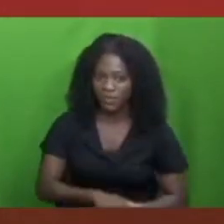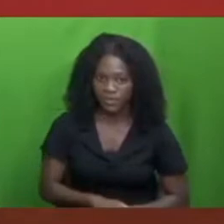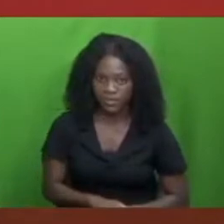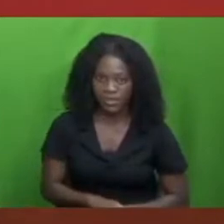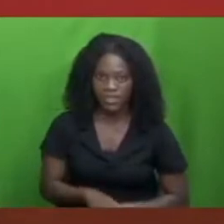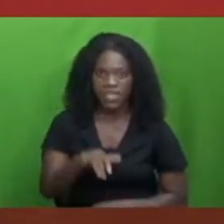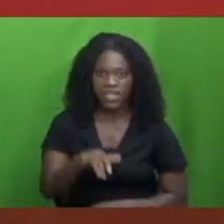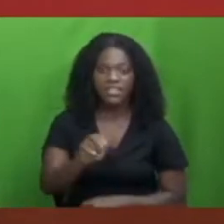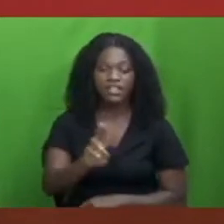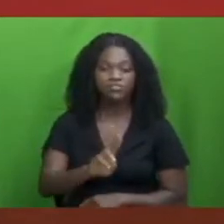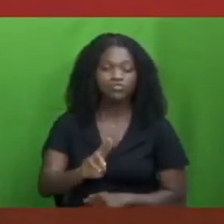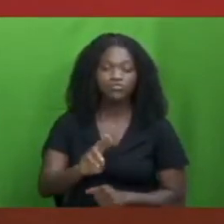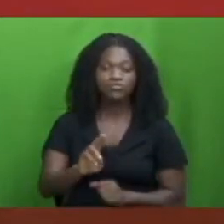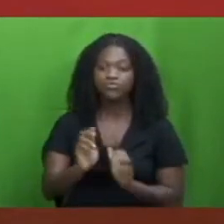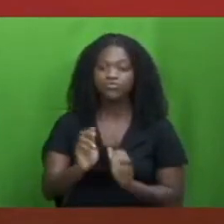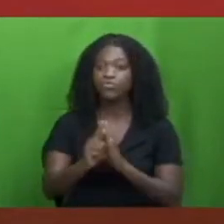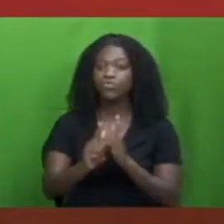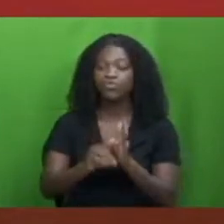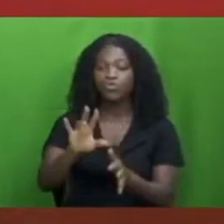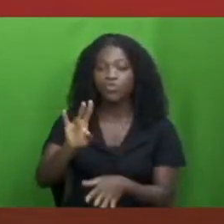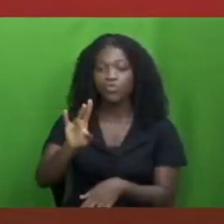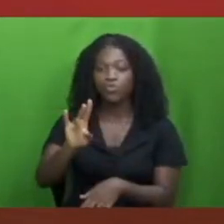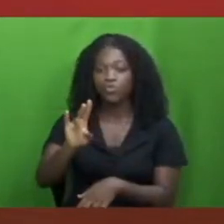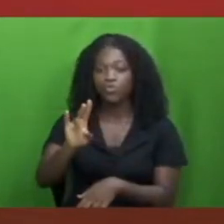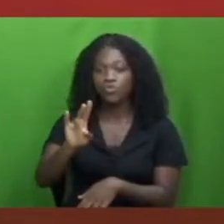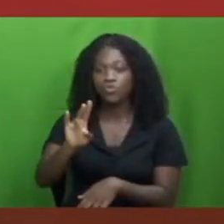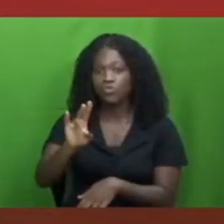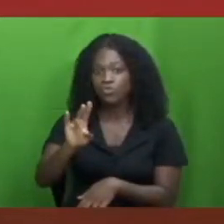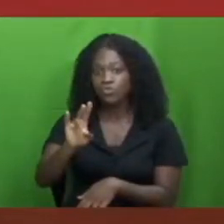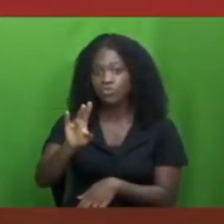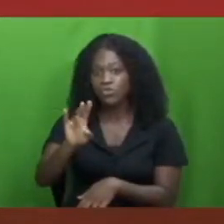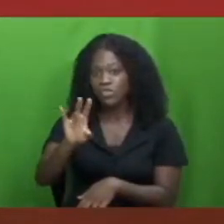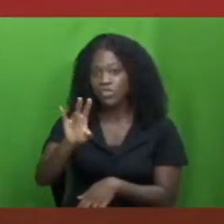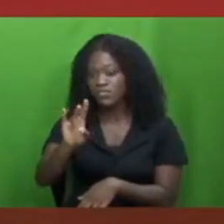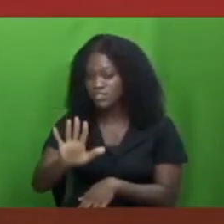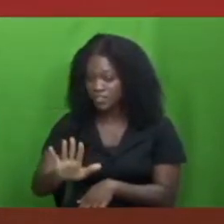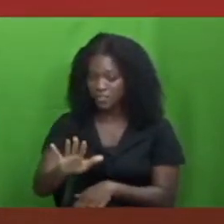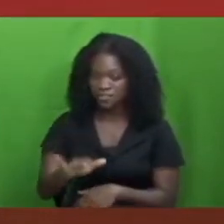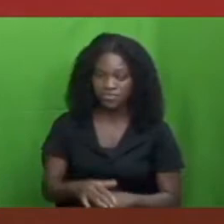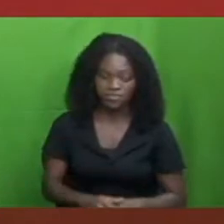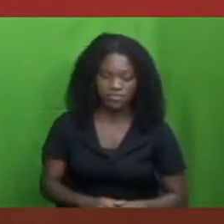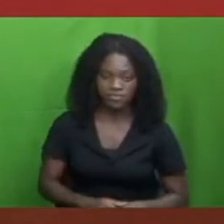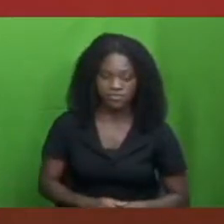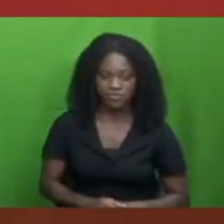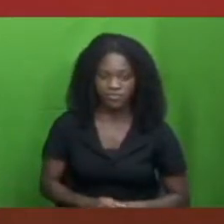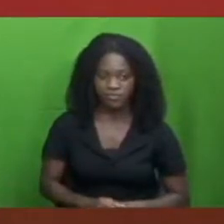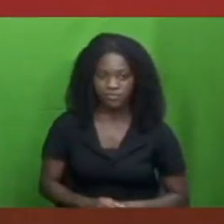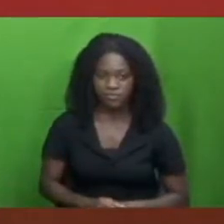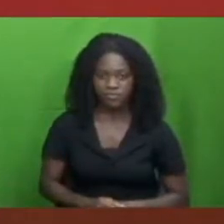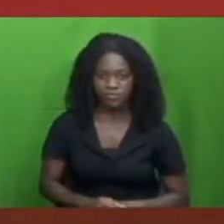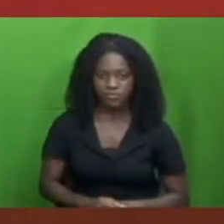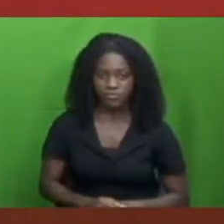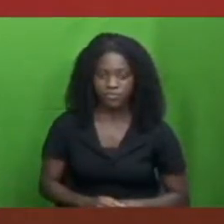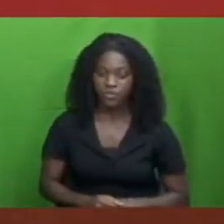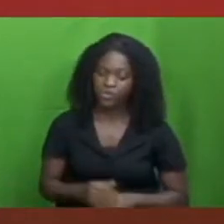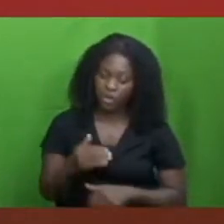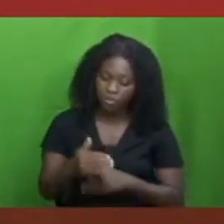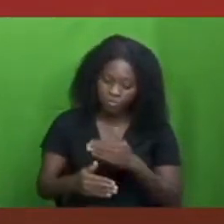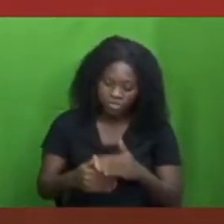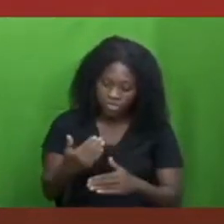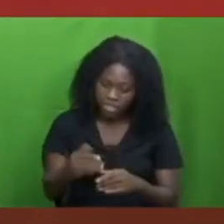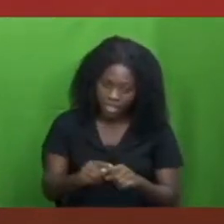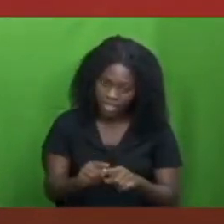If you want to lay it, then you have to present it as a paper, and that comes under Order